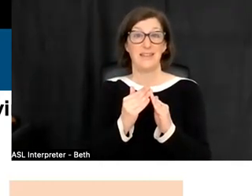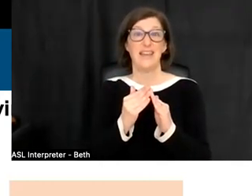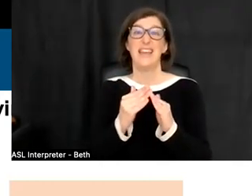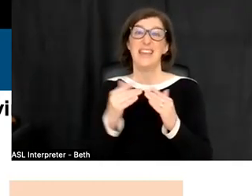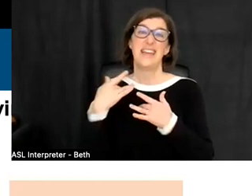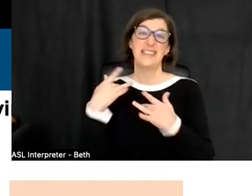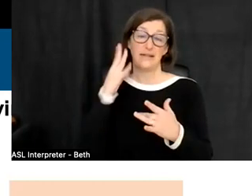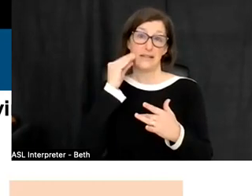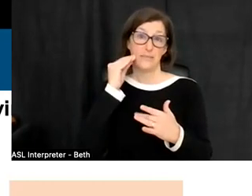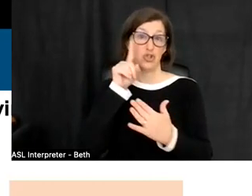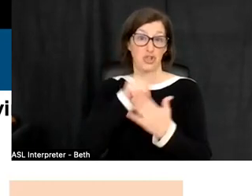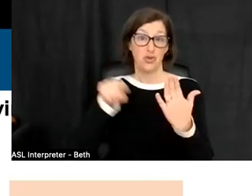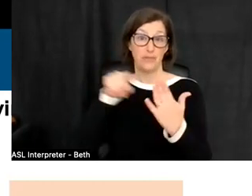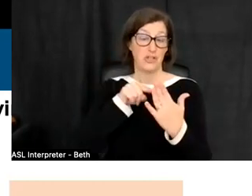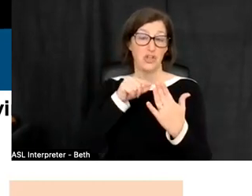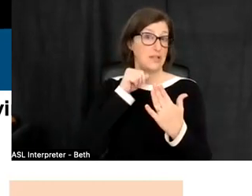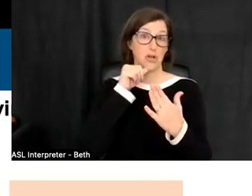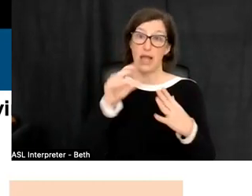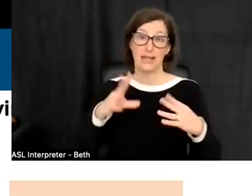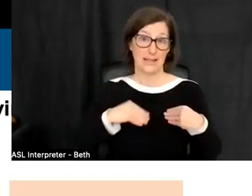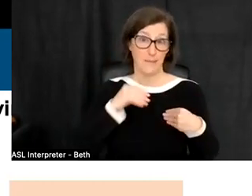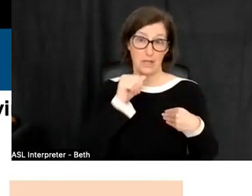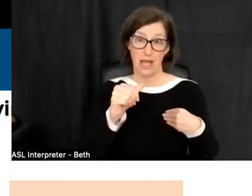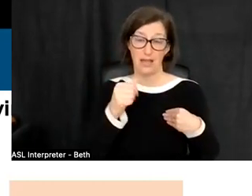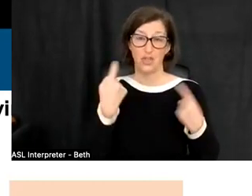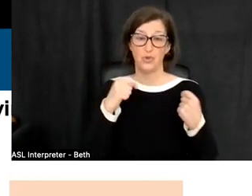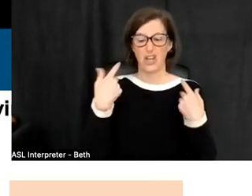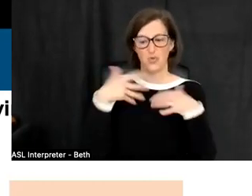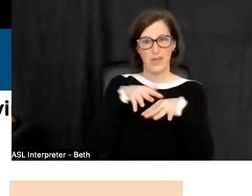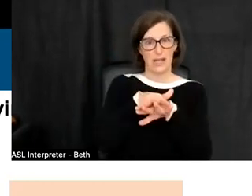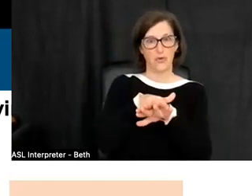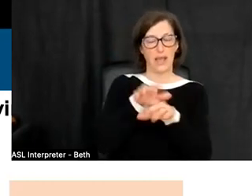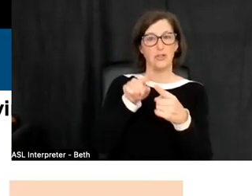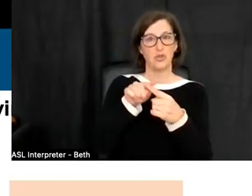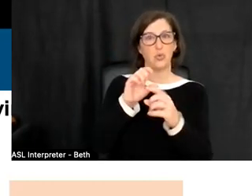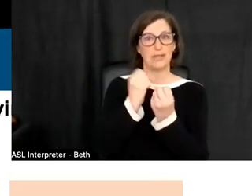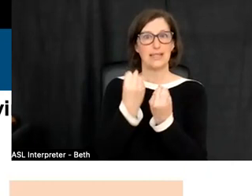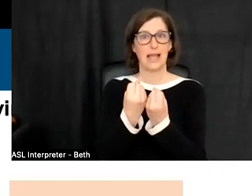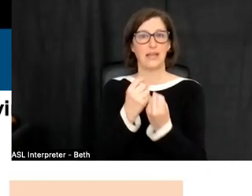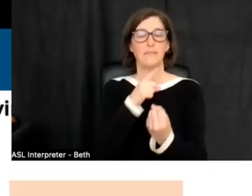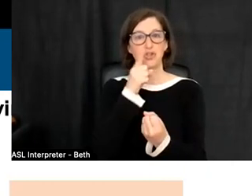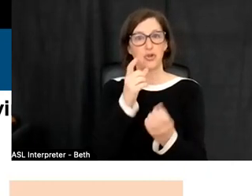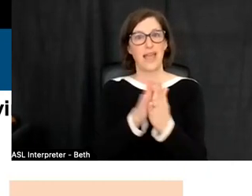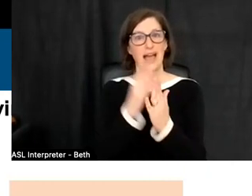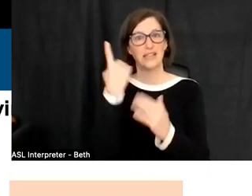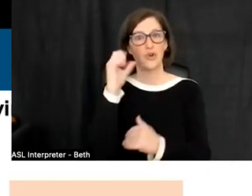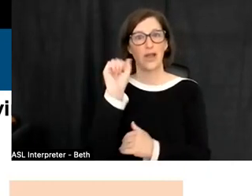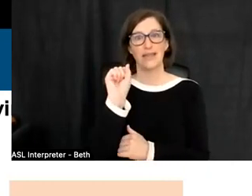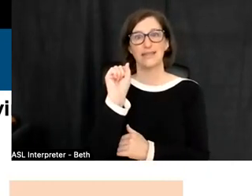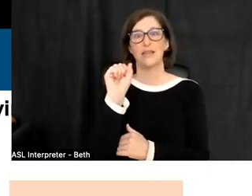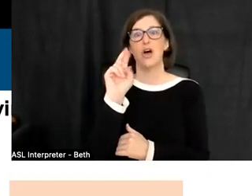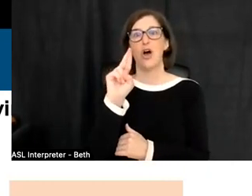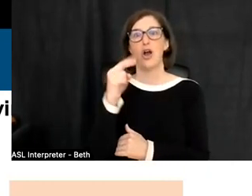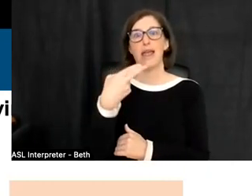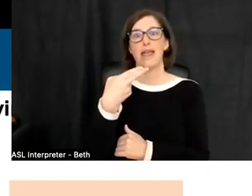discriminated against and they're not accepted. So we're trying to reintegrate them and ensure that they seek these SRHR services. And